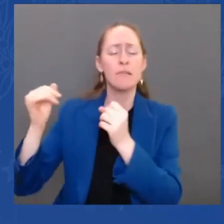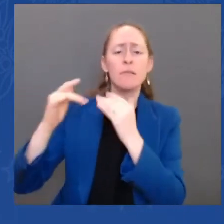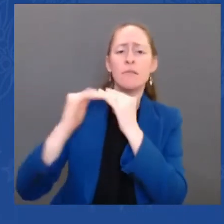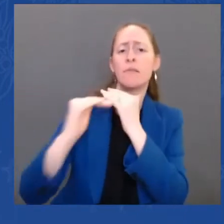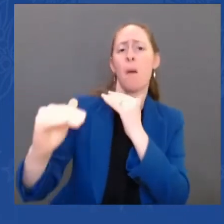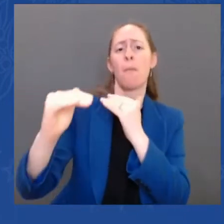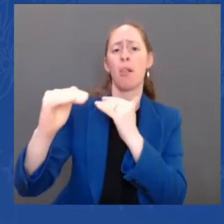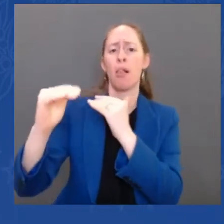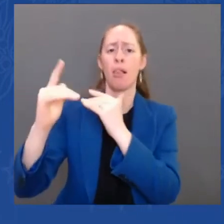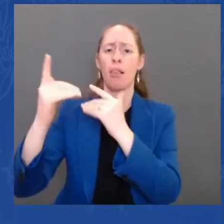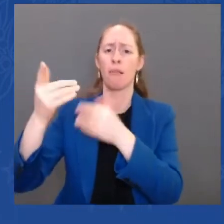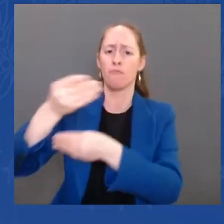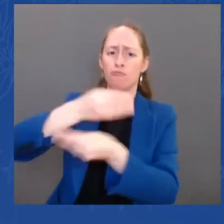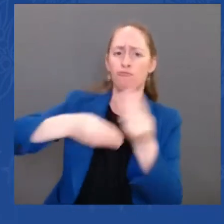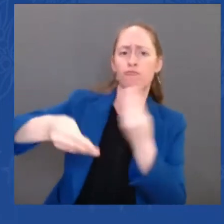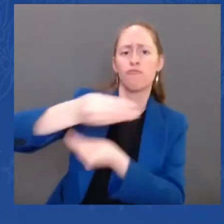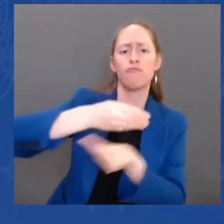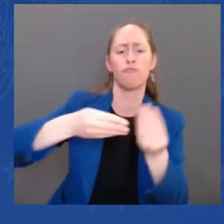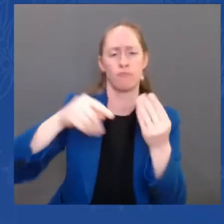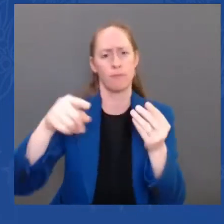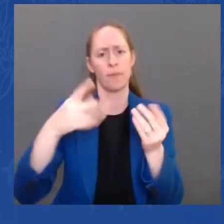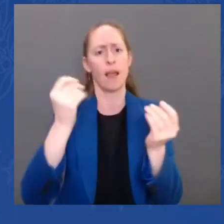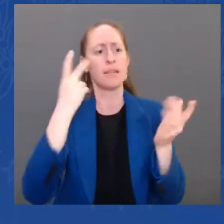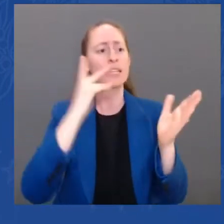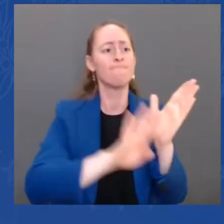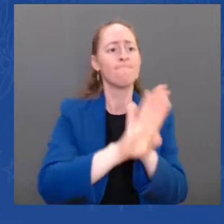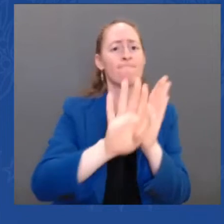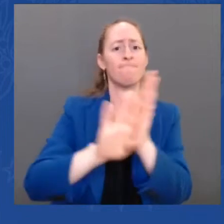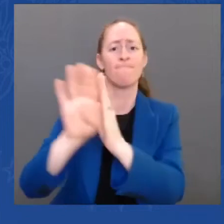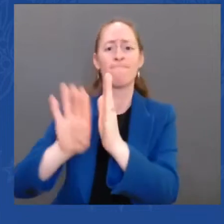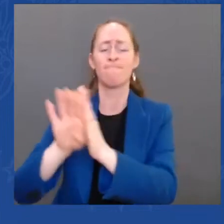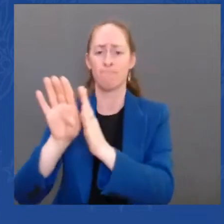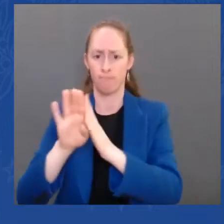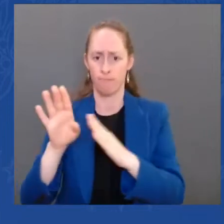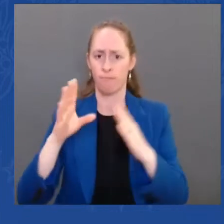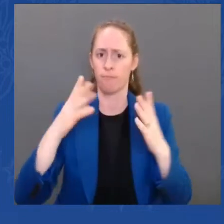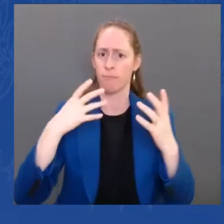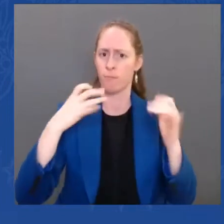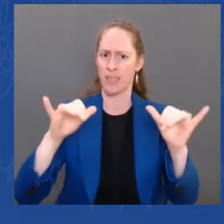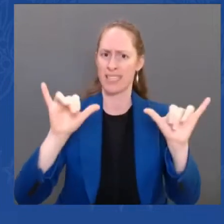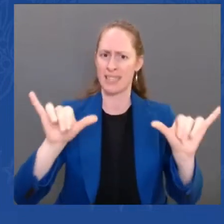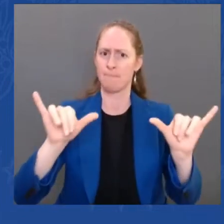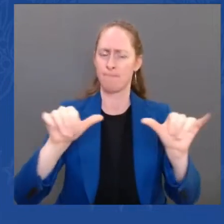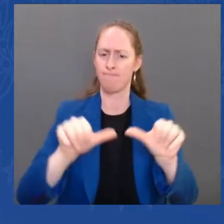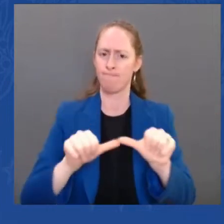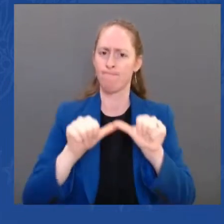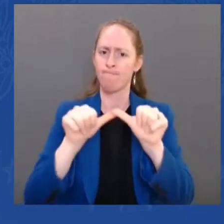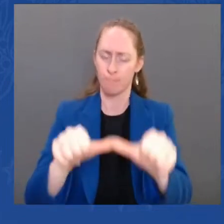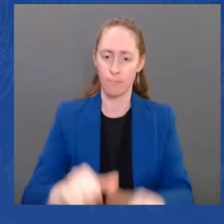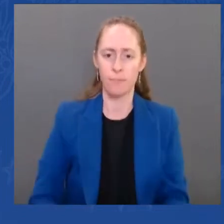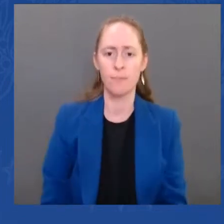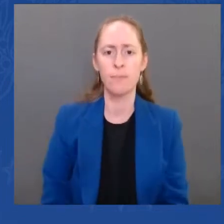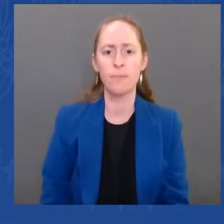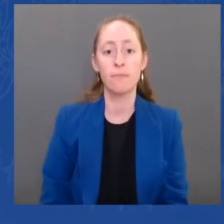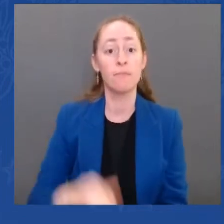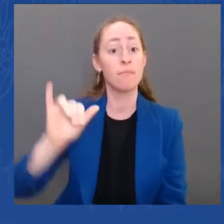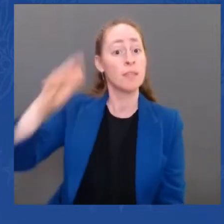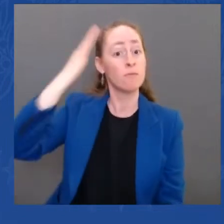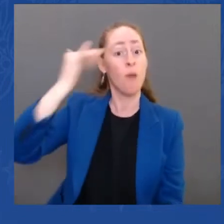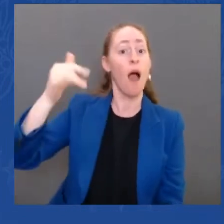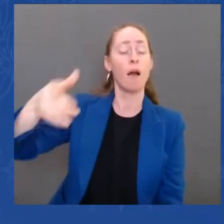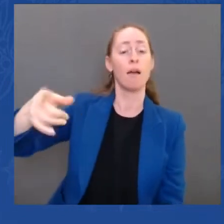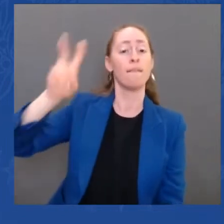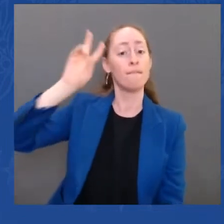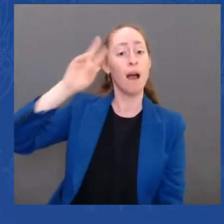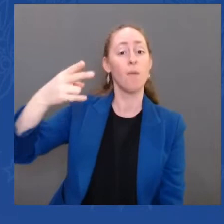all seeking. And that's why I asked President Harris to travel to the region last August. And that's why last October at